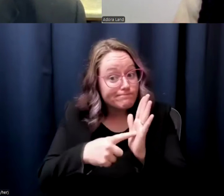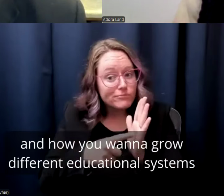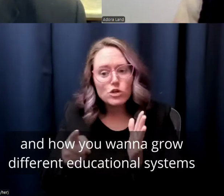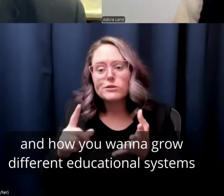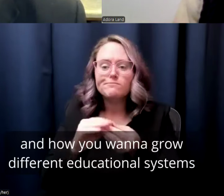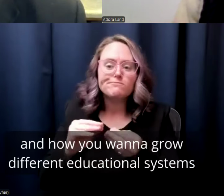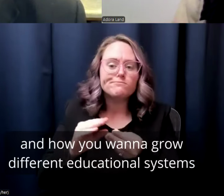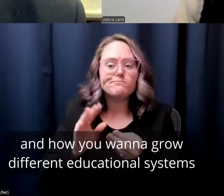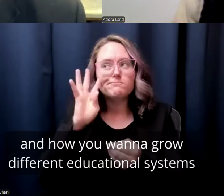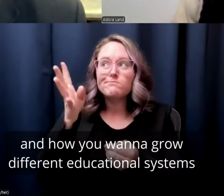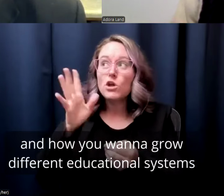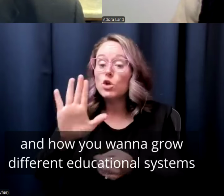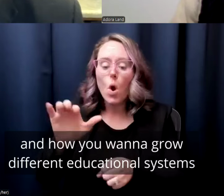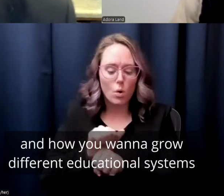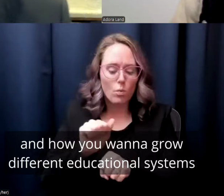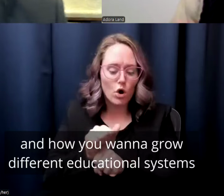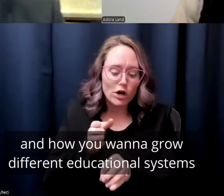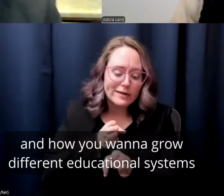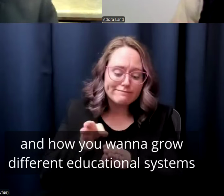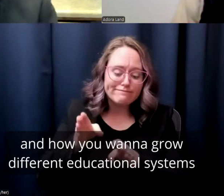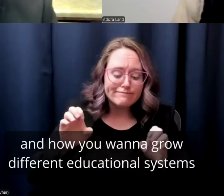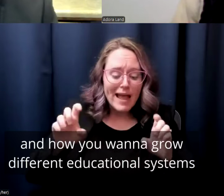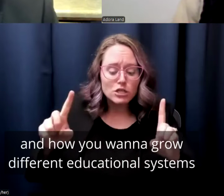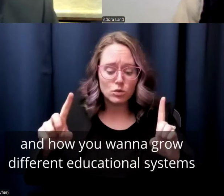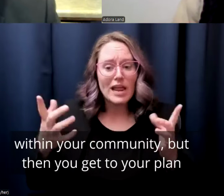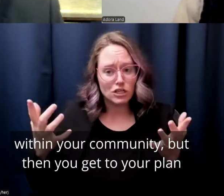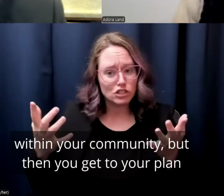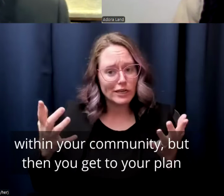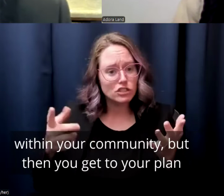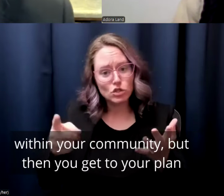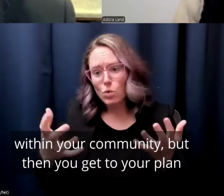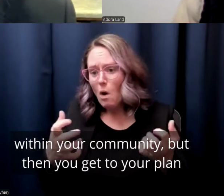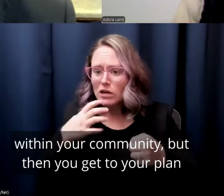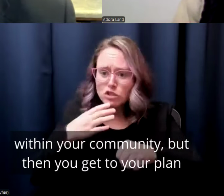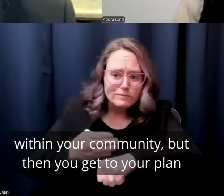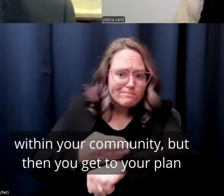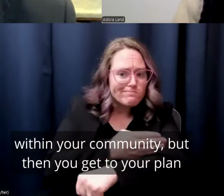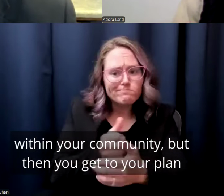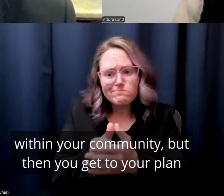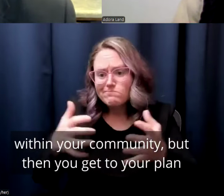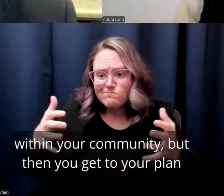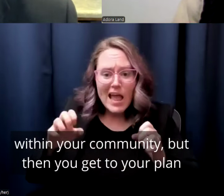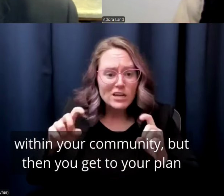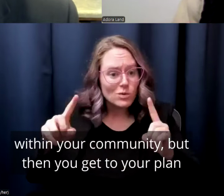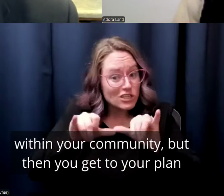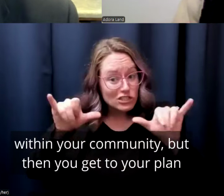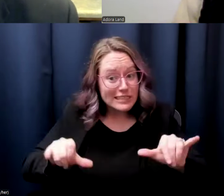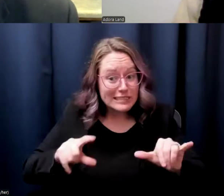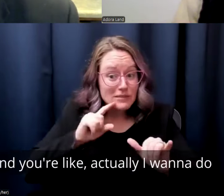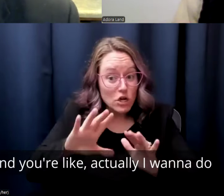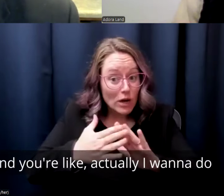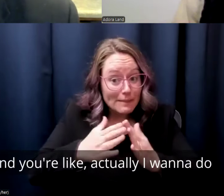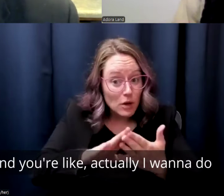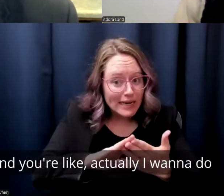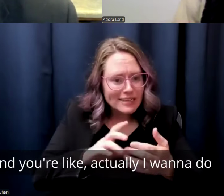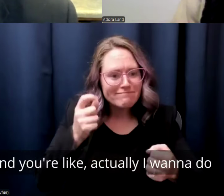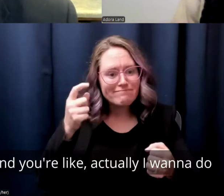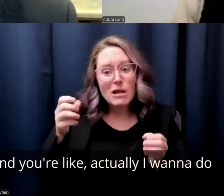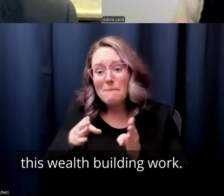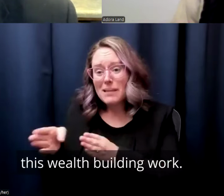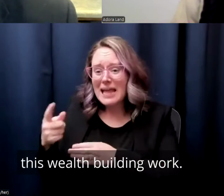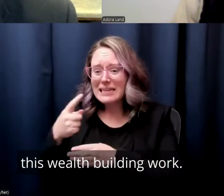education and how you want to grow different educational systems within your community, but then you get to your plan and you're like,